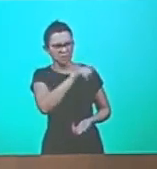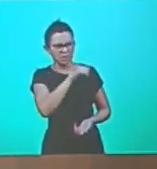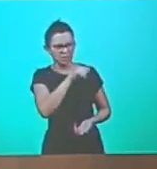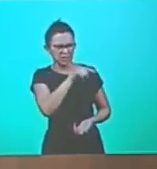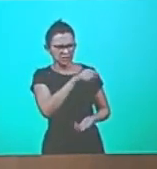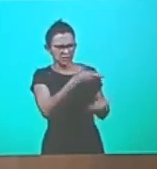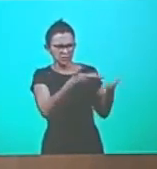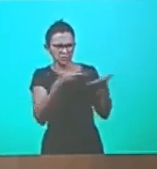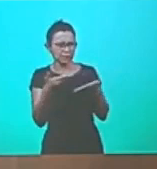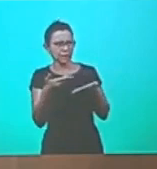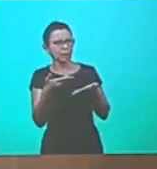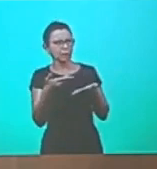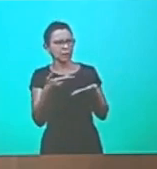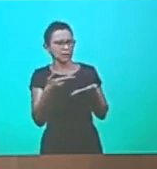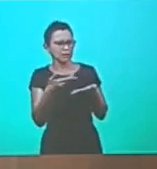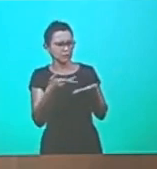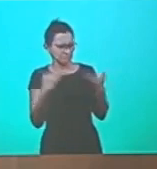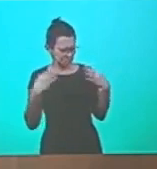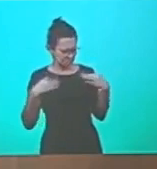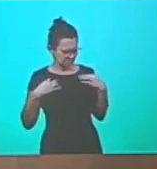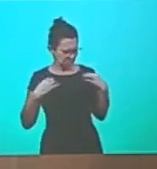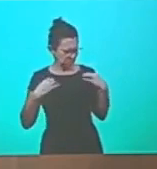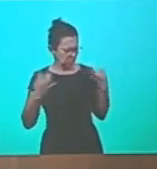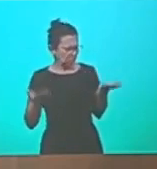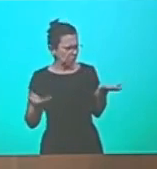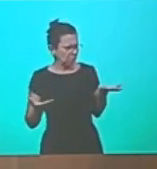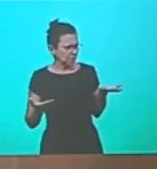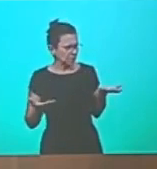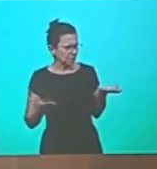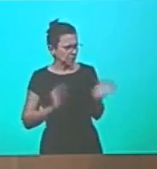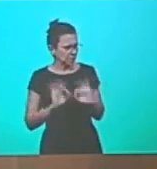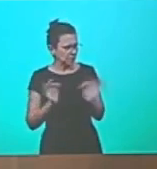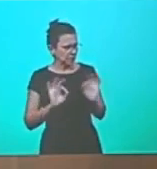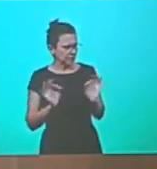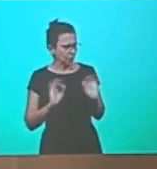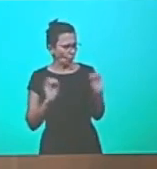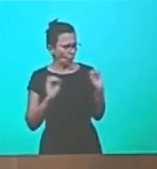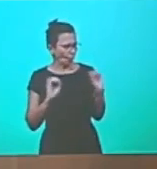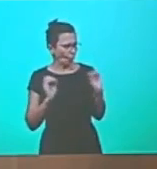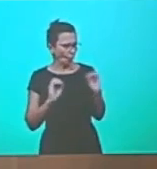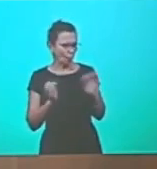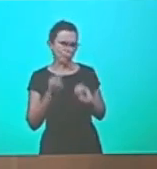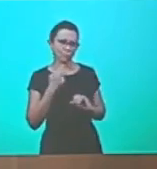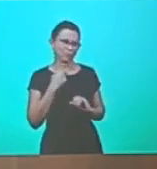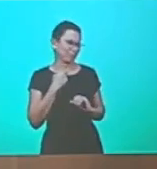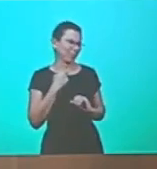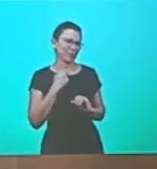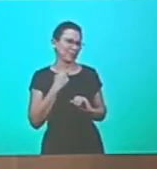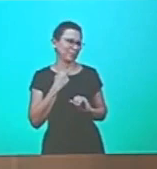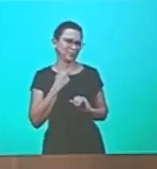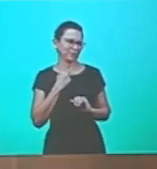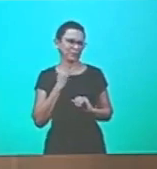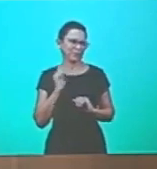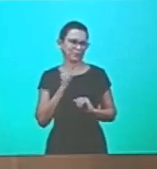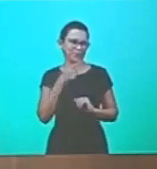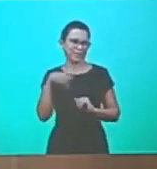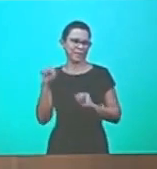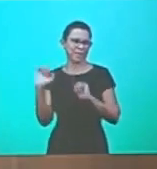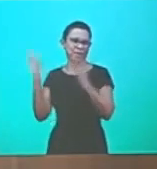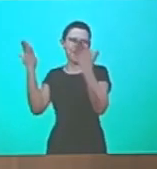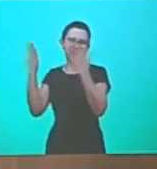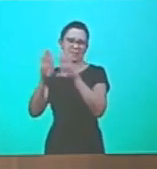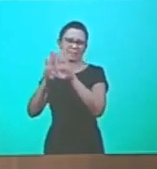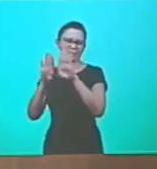The person who's holding the party is going to say, I don't recognize you. I don't know who you are. He's going to say, you guys aren't